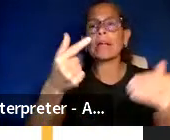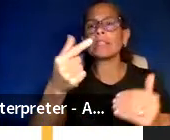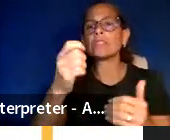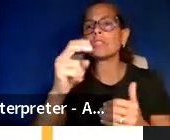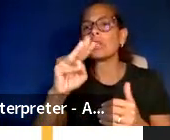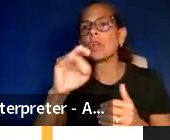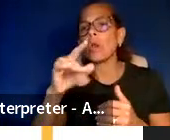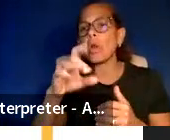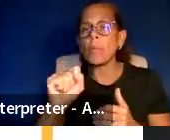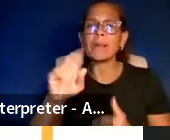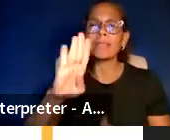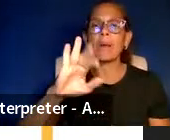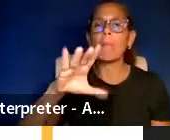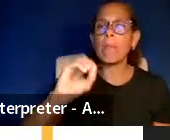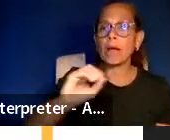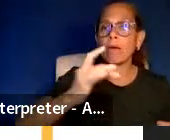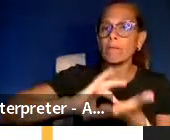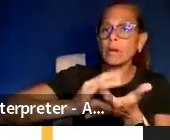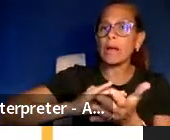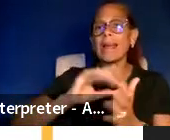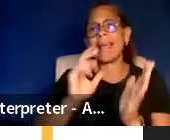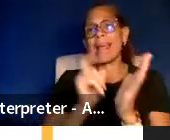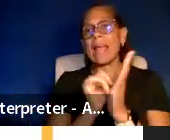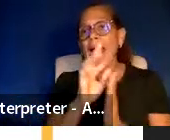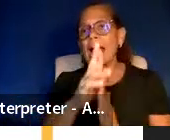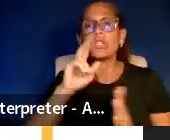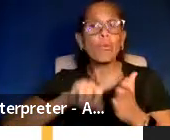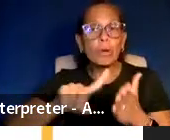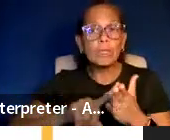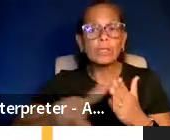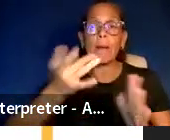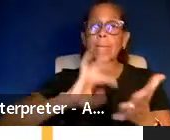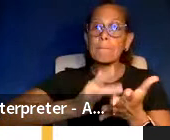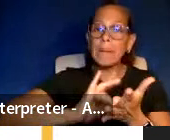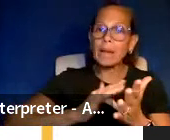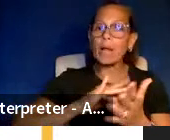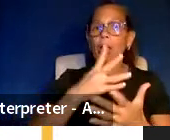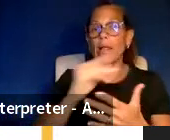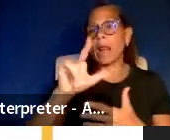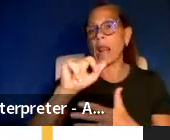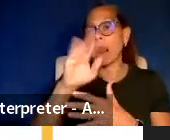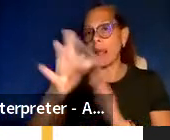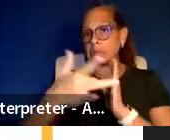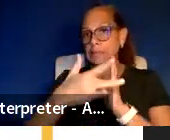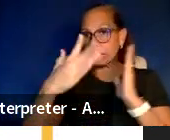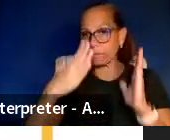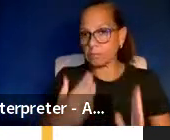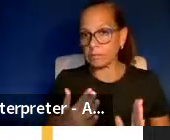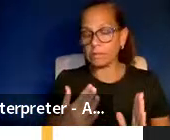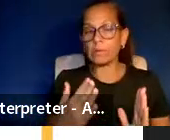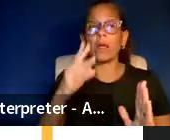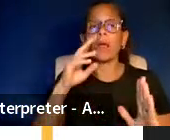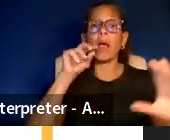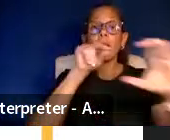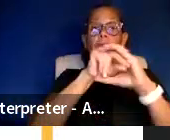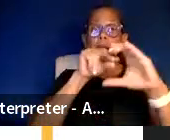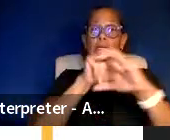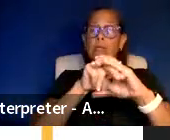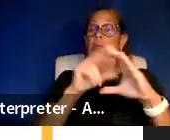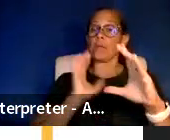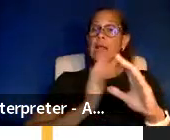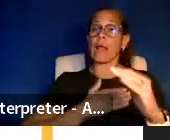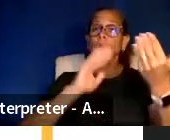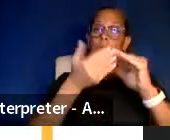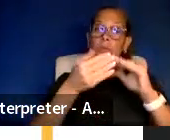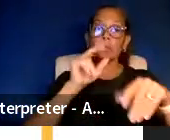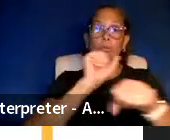genomics, biopharmaceutical, cancer research, medical coders, and lab technicians. Investing in our city workforce and in